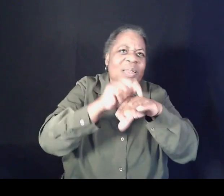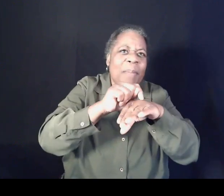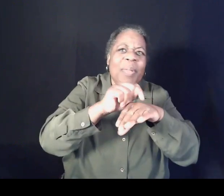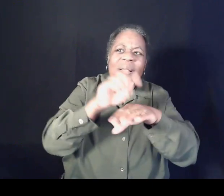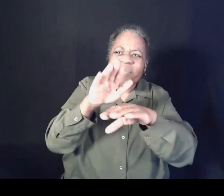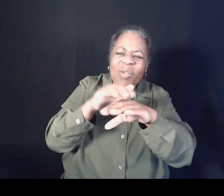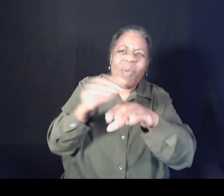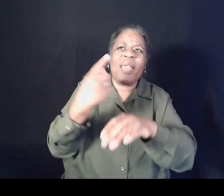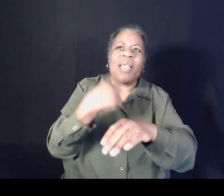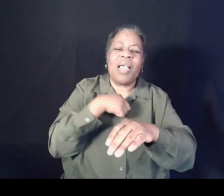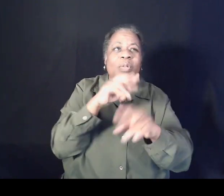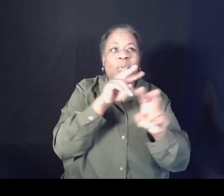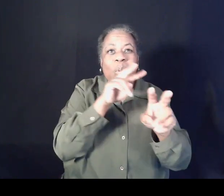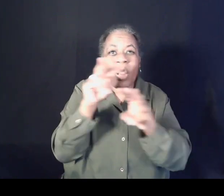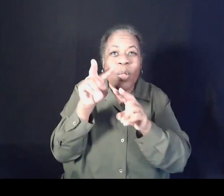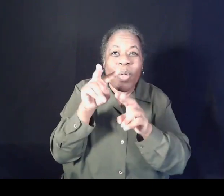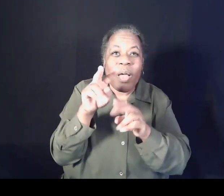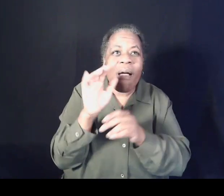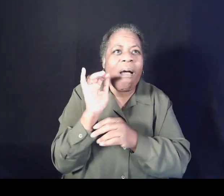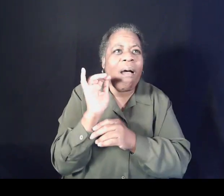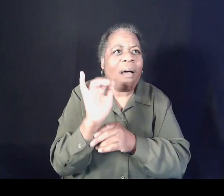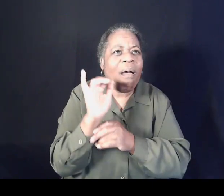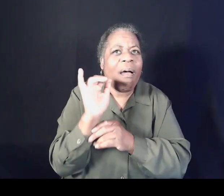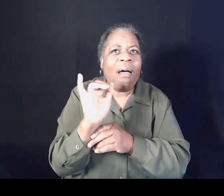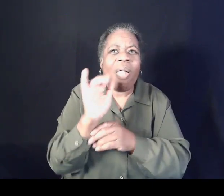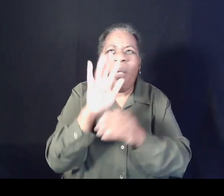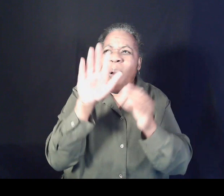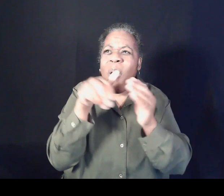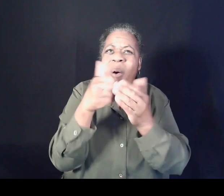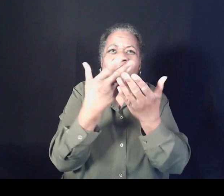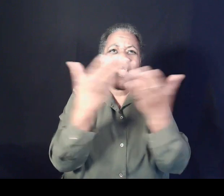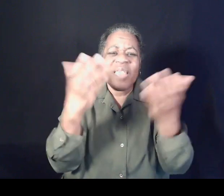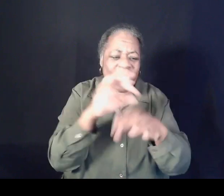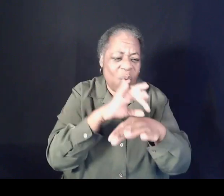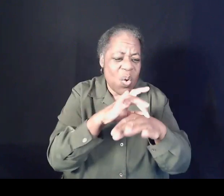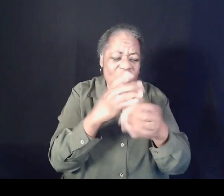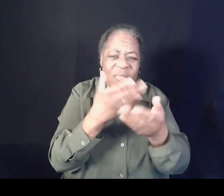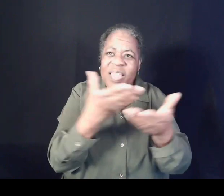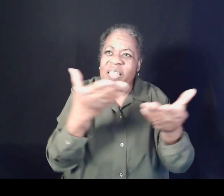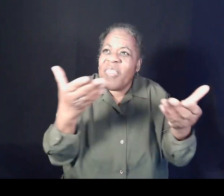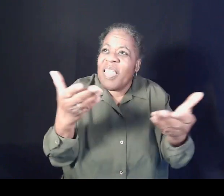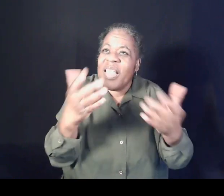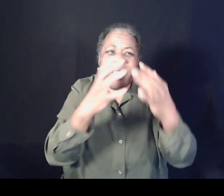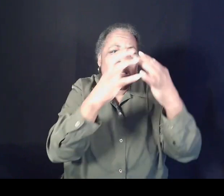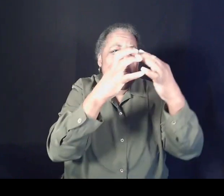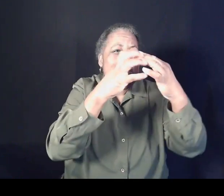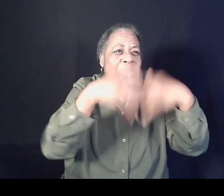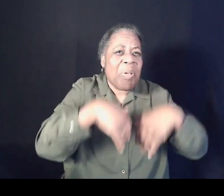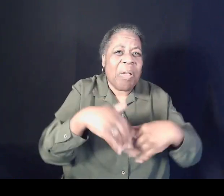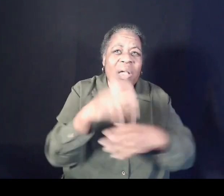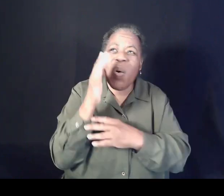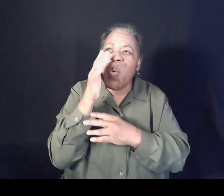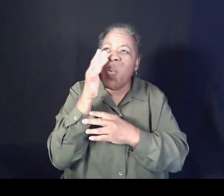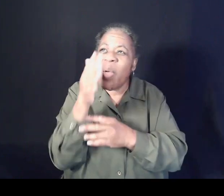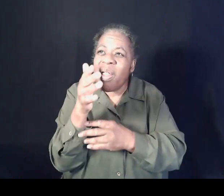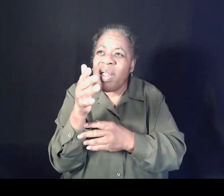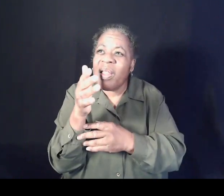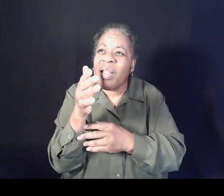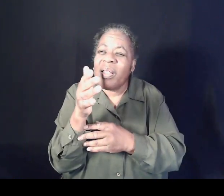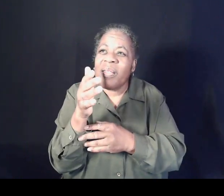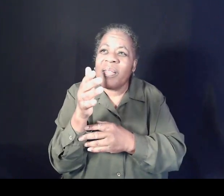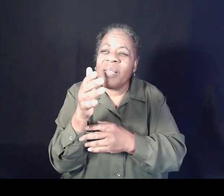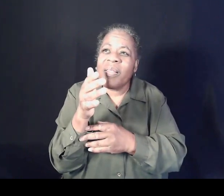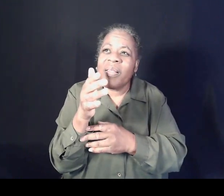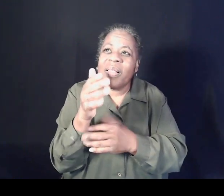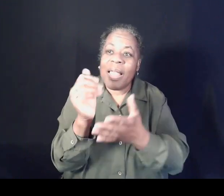see that all these earthly things are going to be leveled and become rubble one day. And help